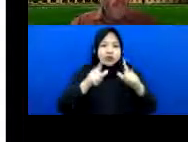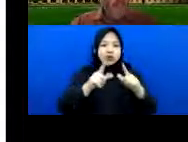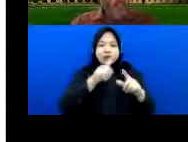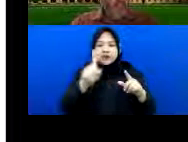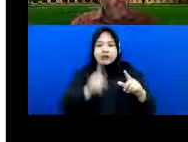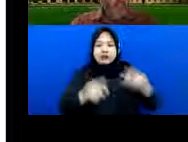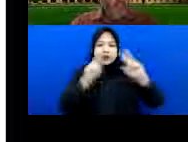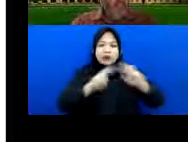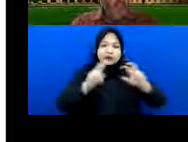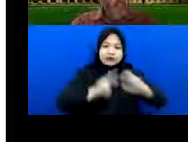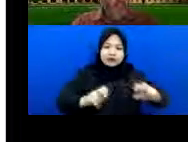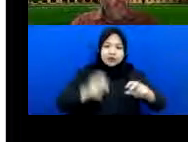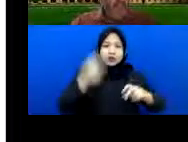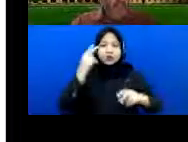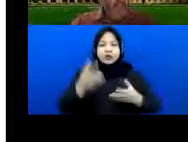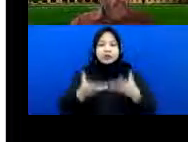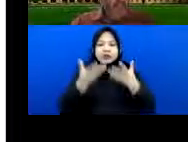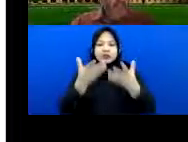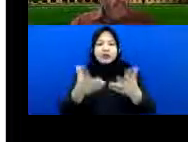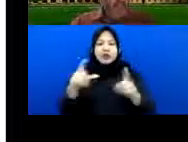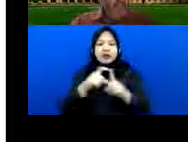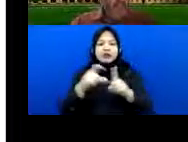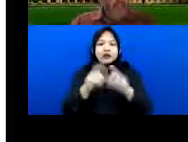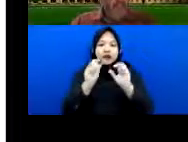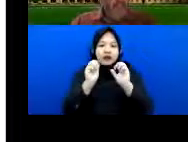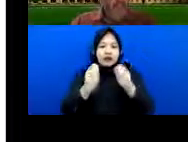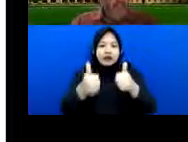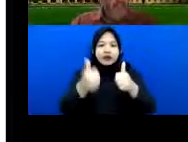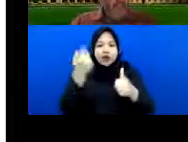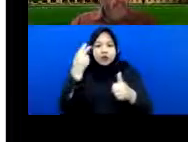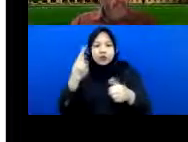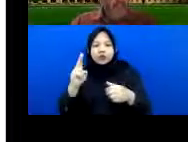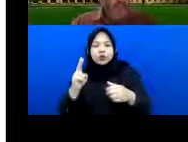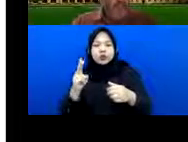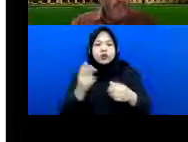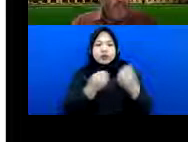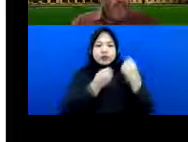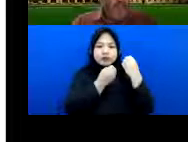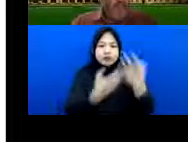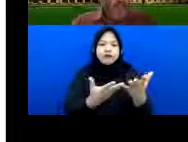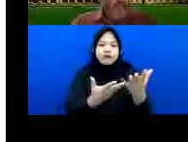question and to provide us more adequate data to integrate the information.